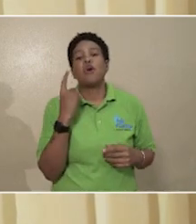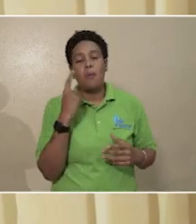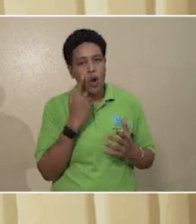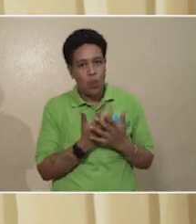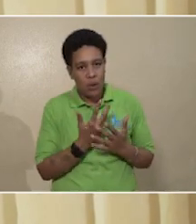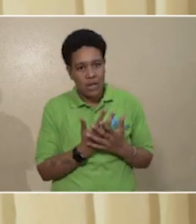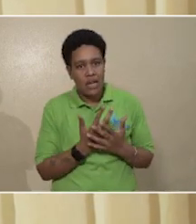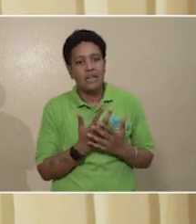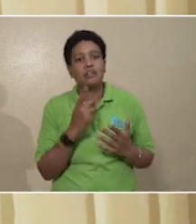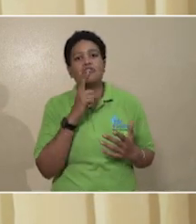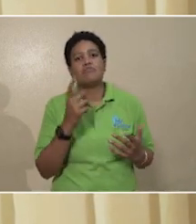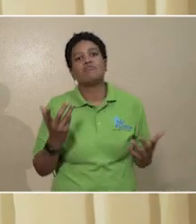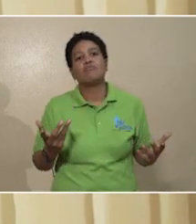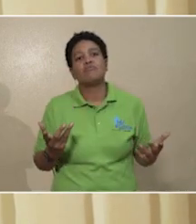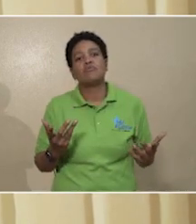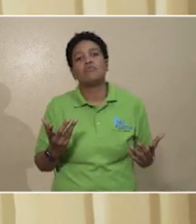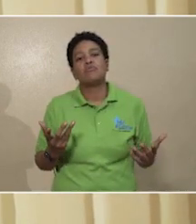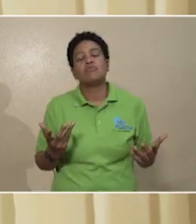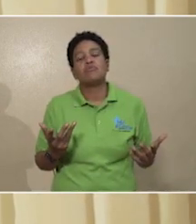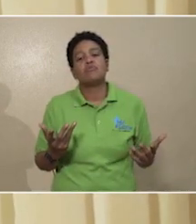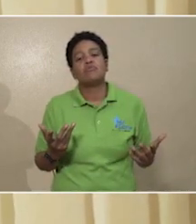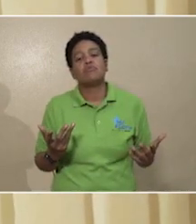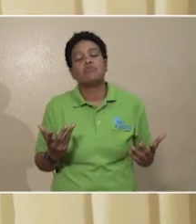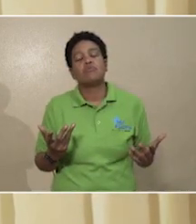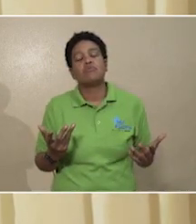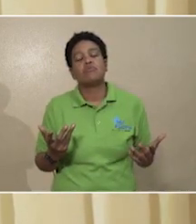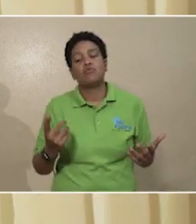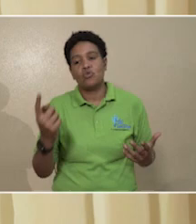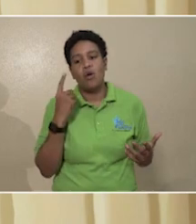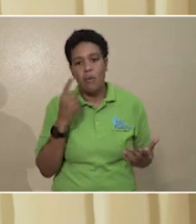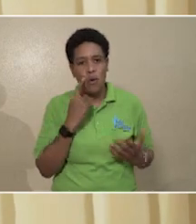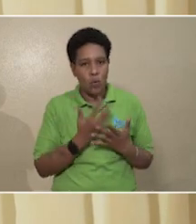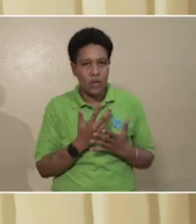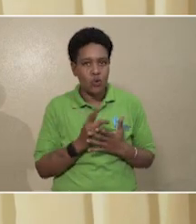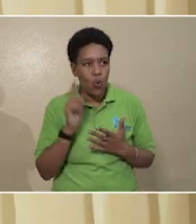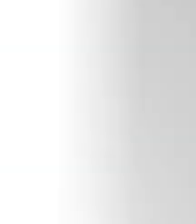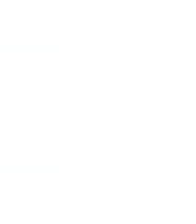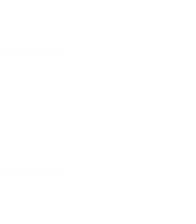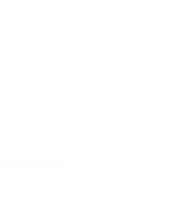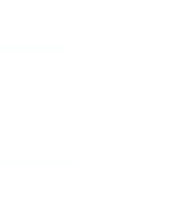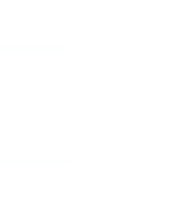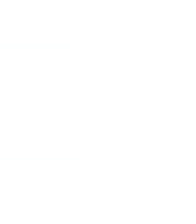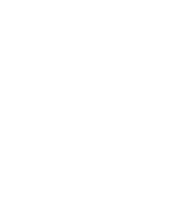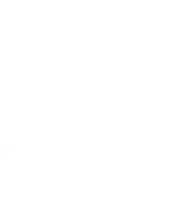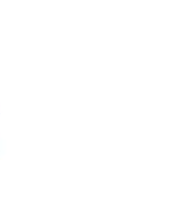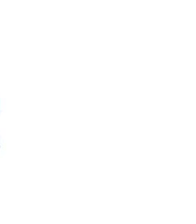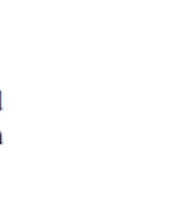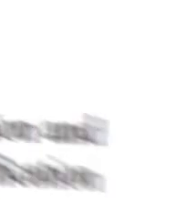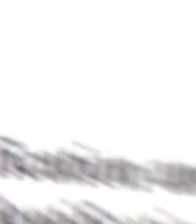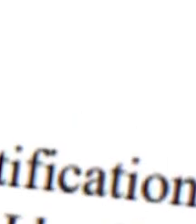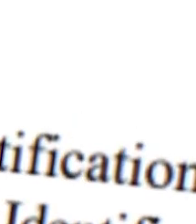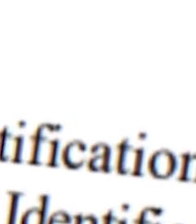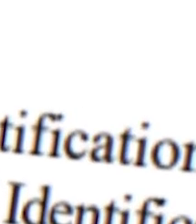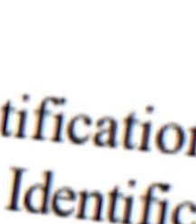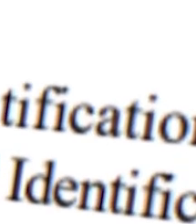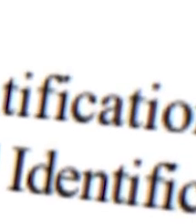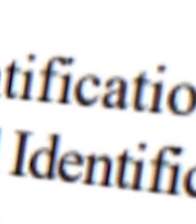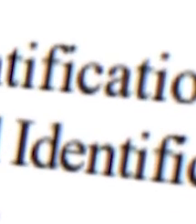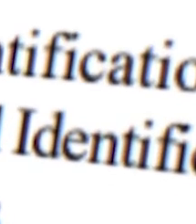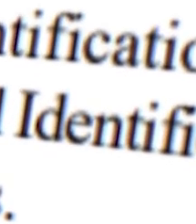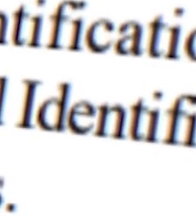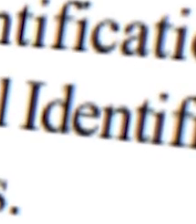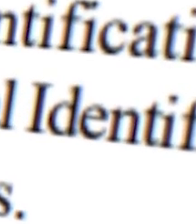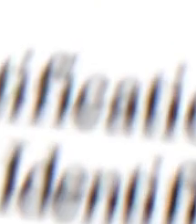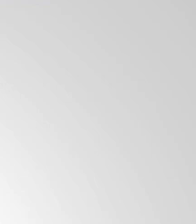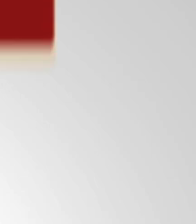to go to represent them as well. The new NIDS bill has been drafted and is